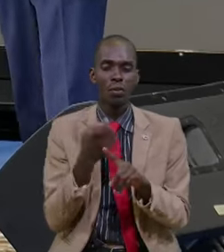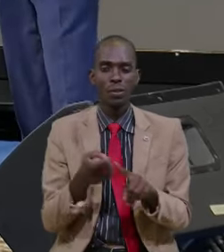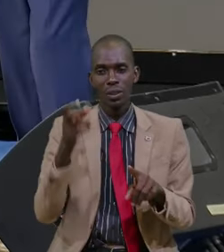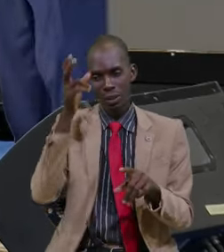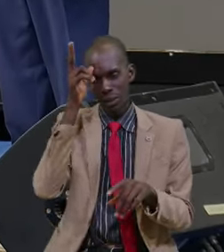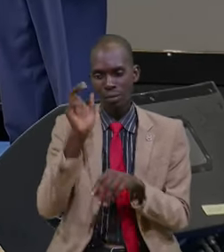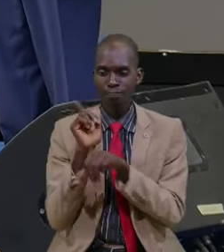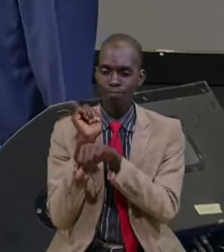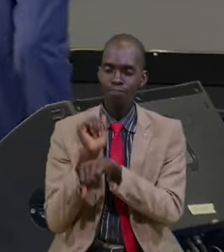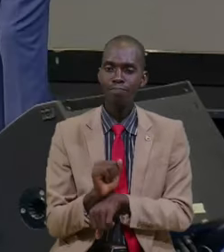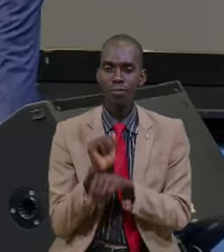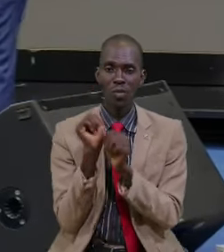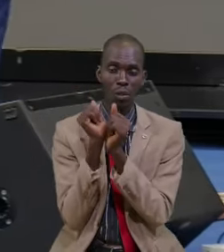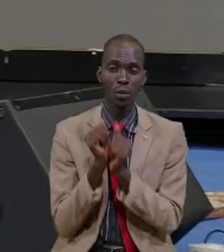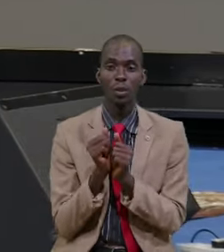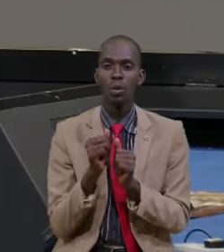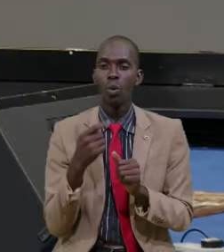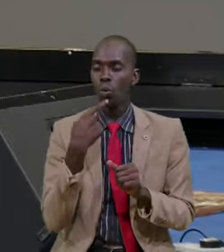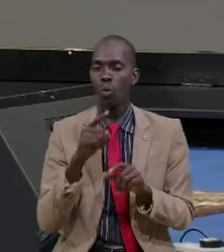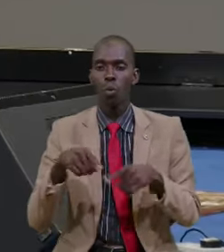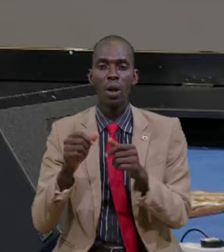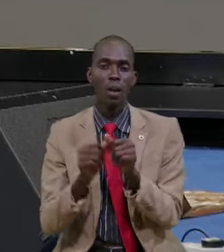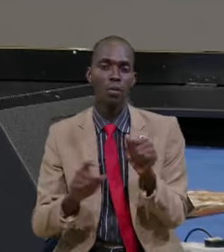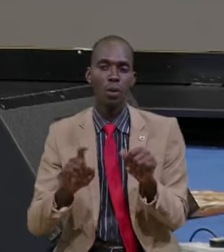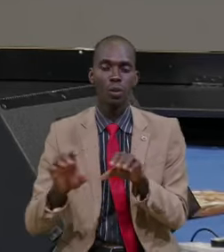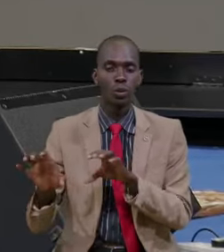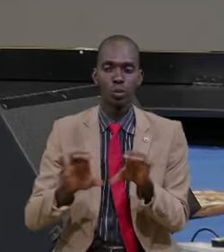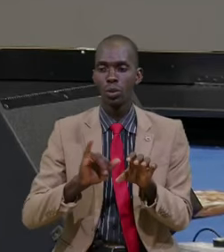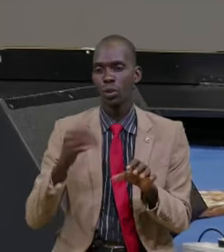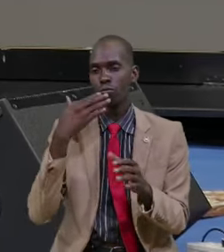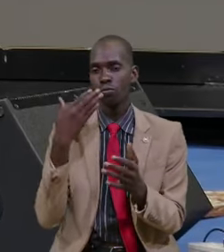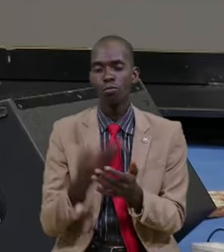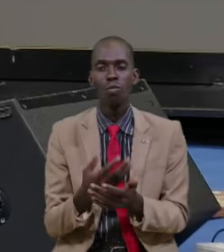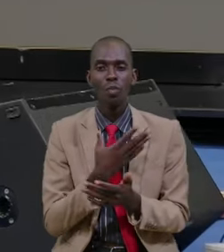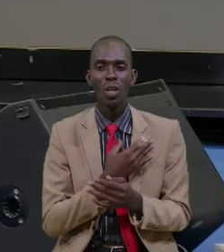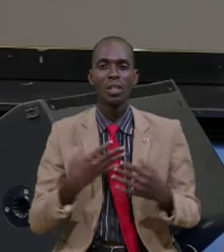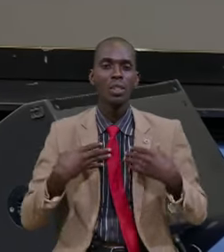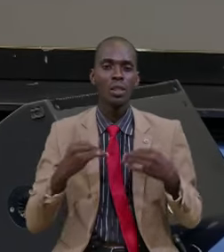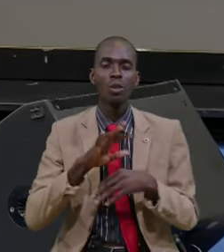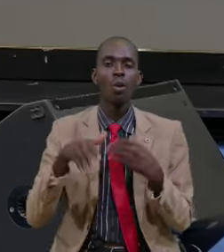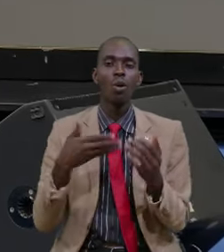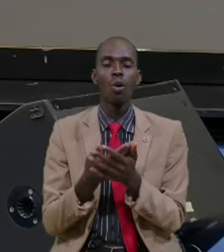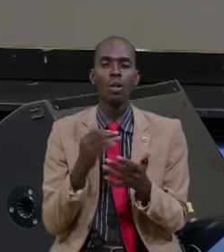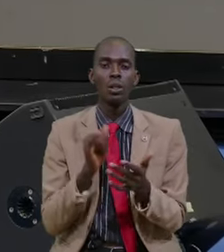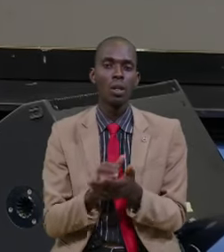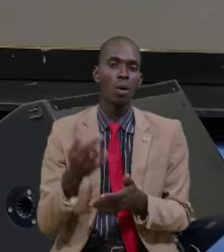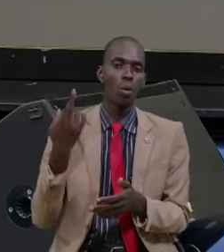about doing good and healing all that were oppressed of the